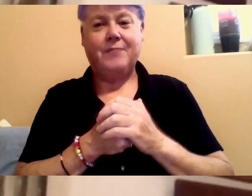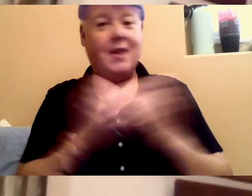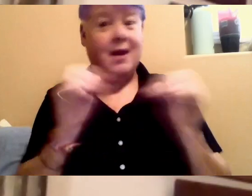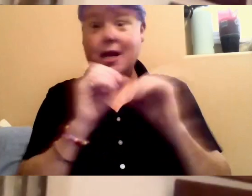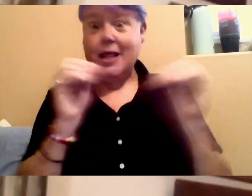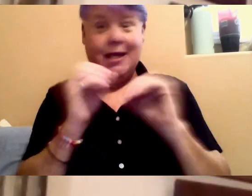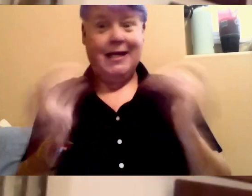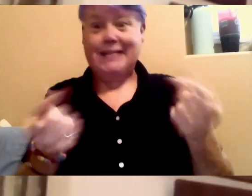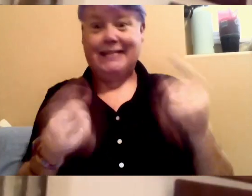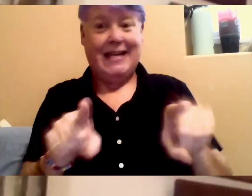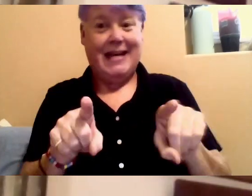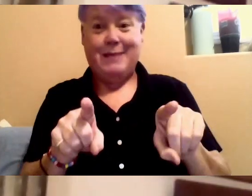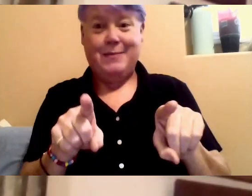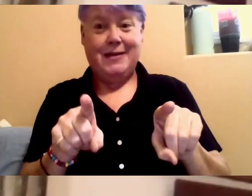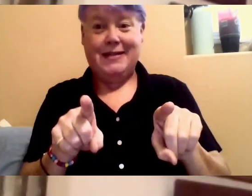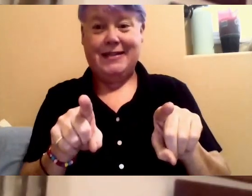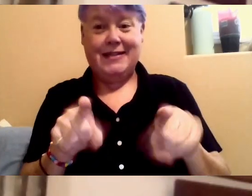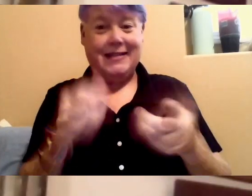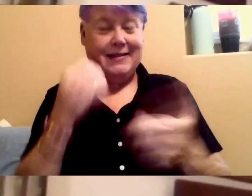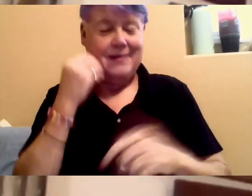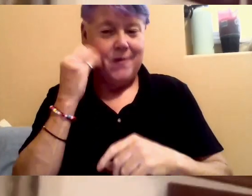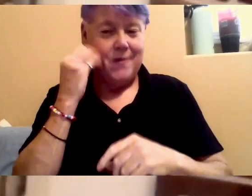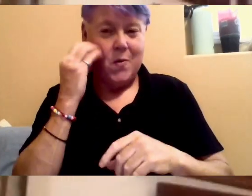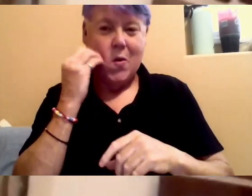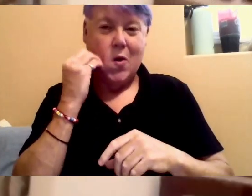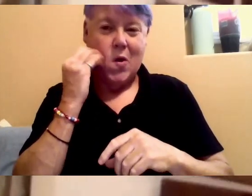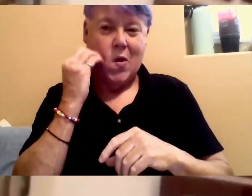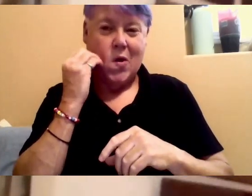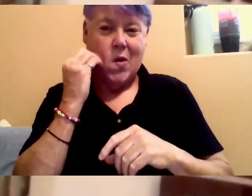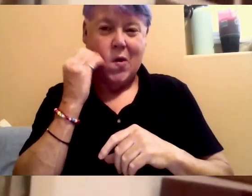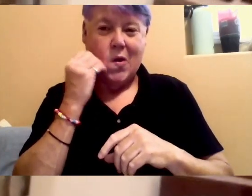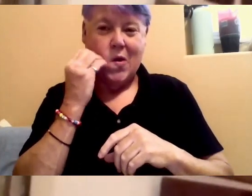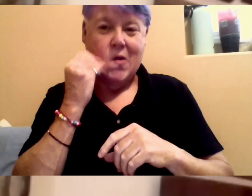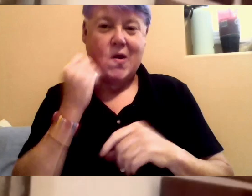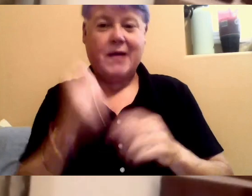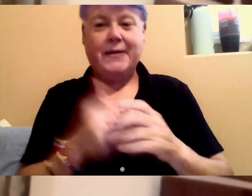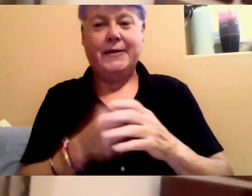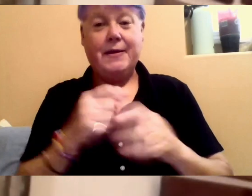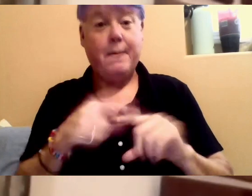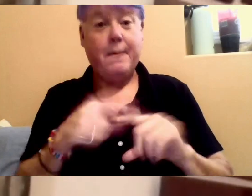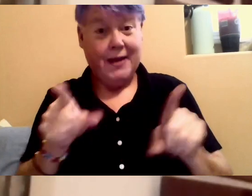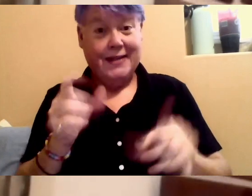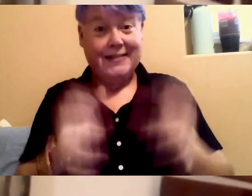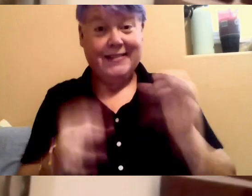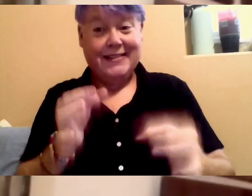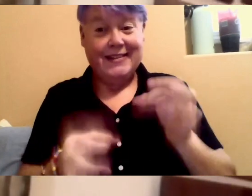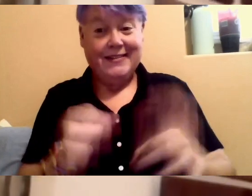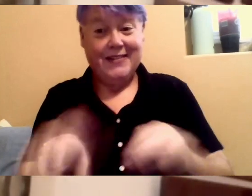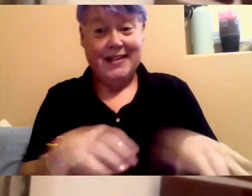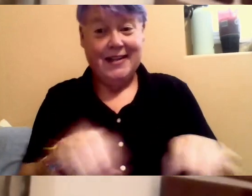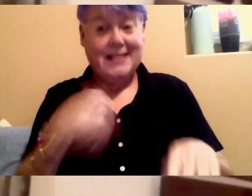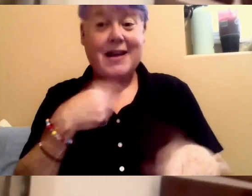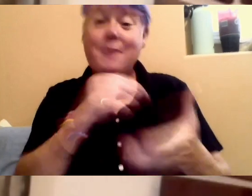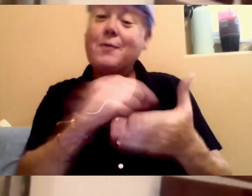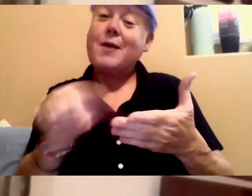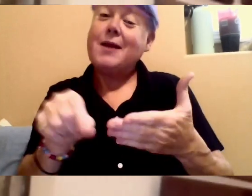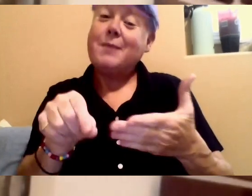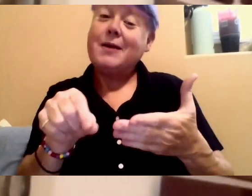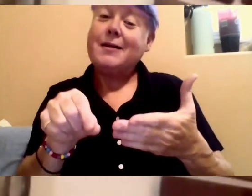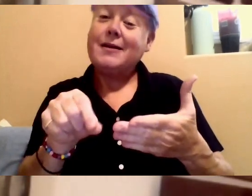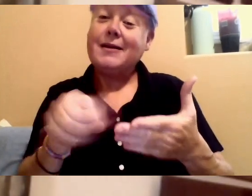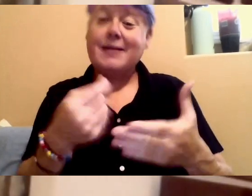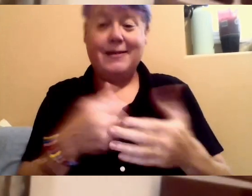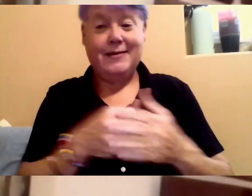happened. Nothing's happened before so far. But if it does, I will write about it. And it will be